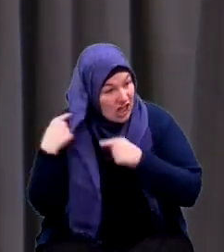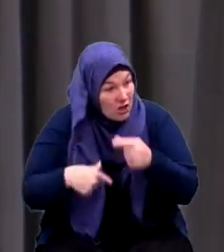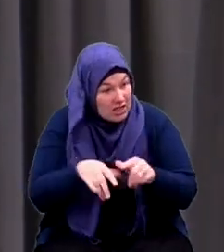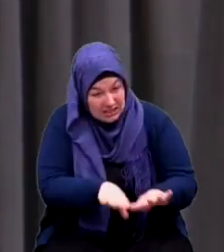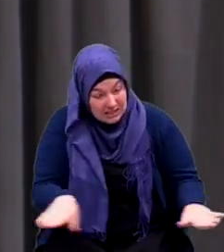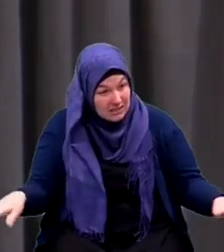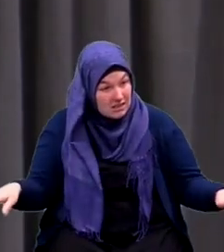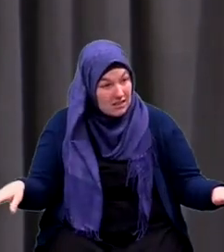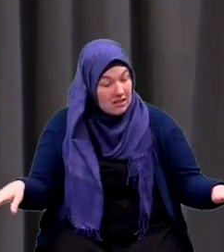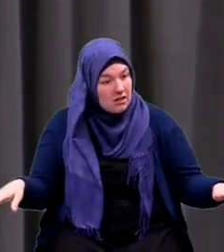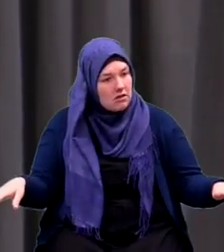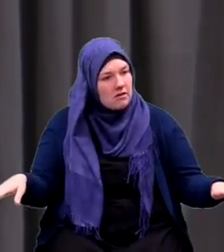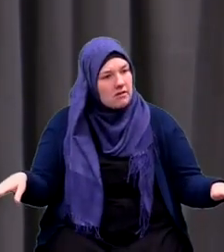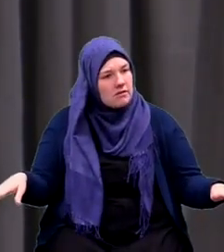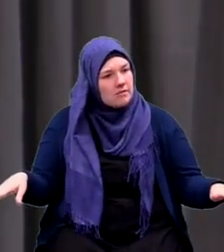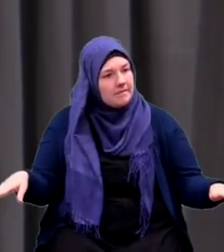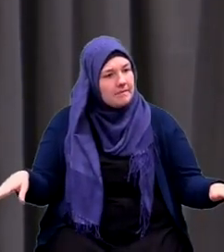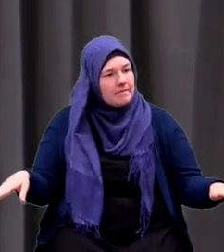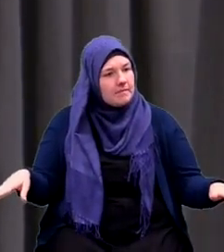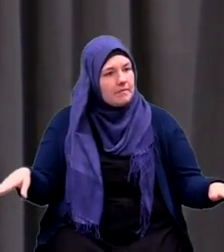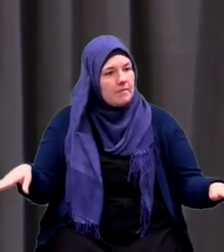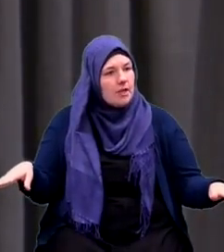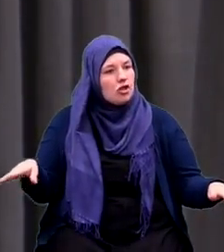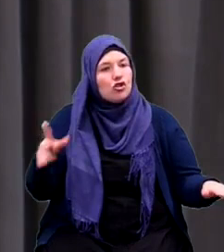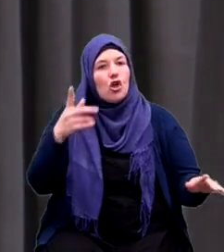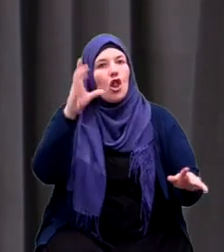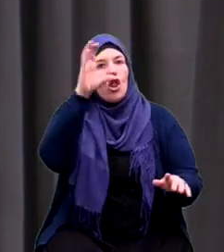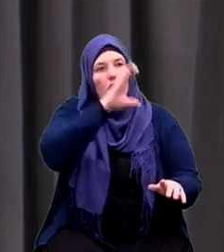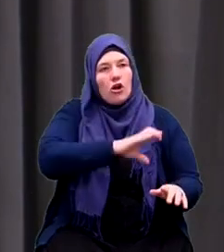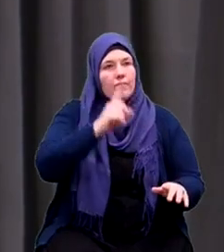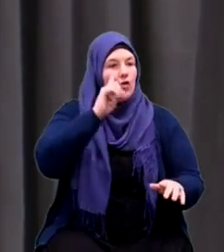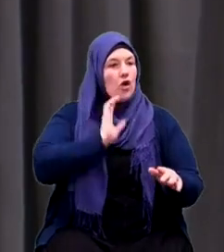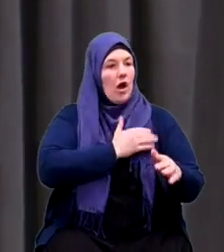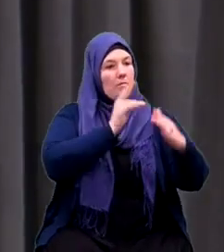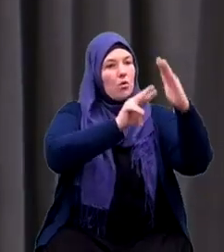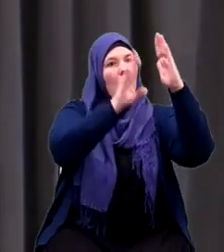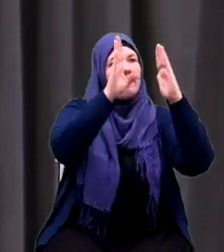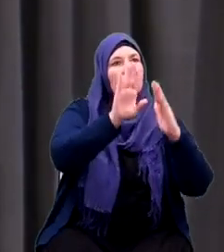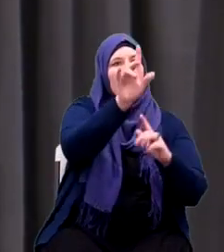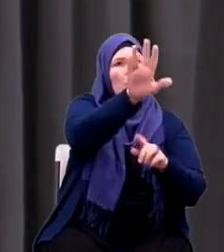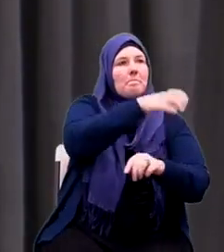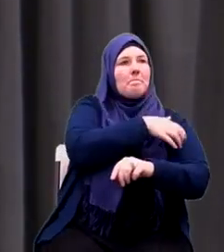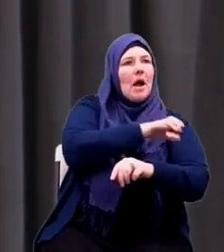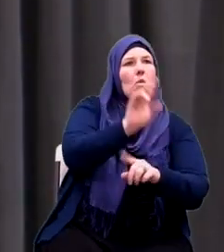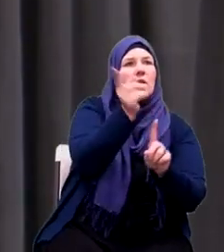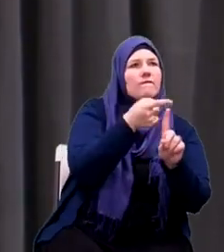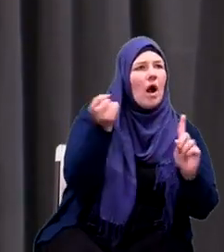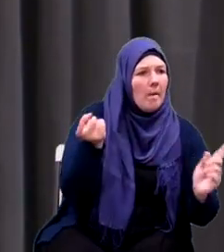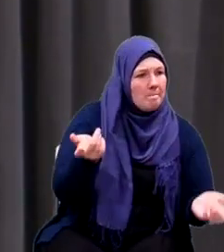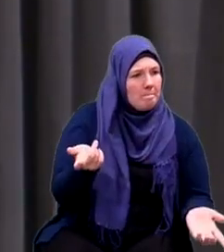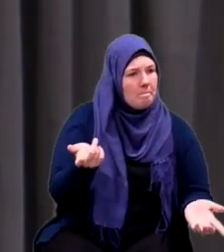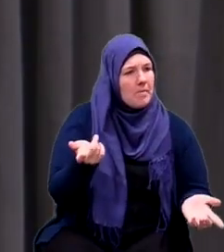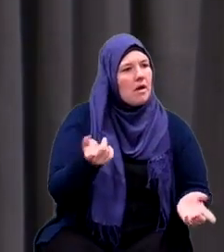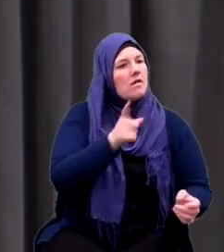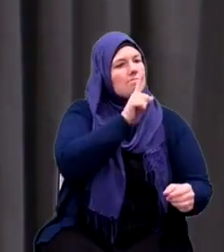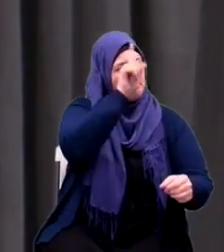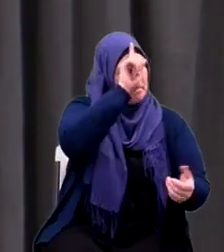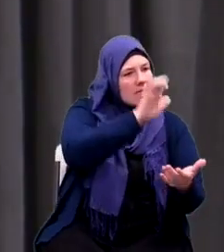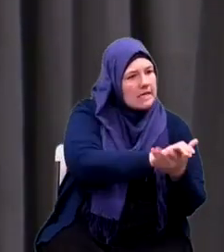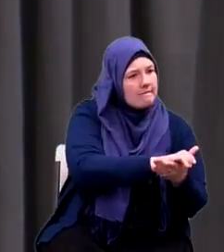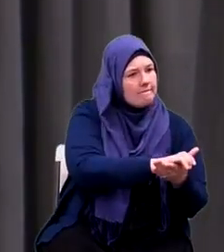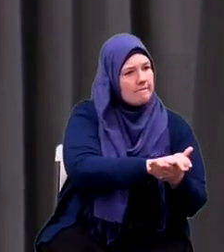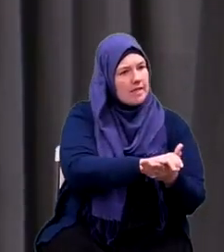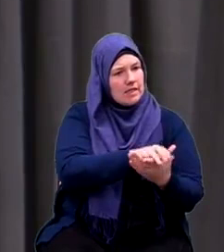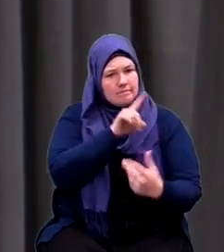ours to look for these sources of power, the power of faith, the power of commitment